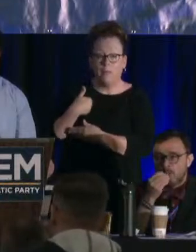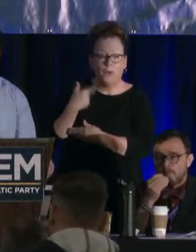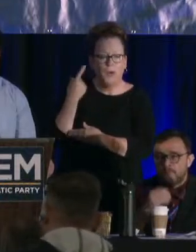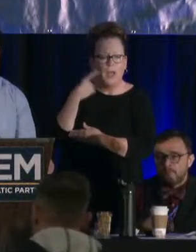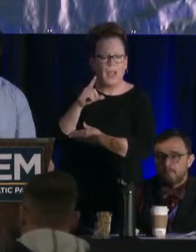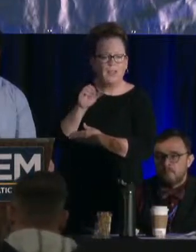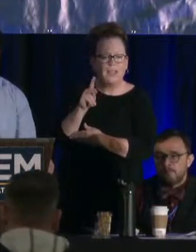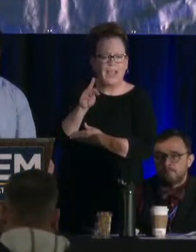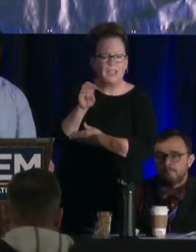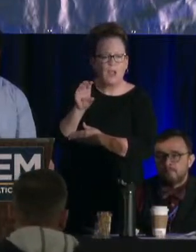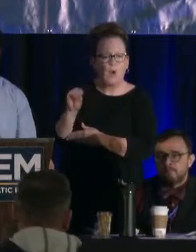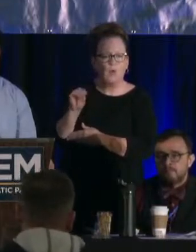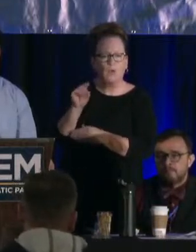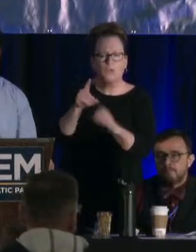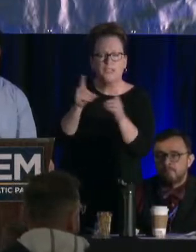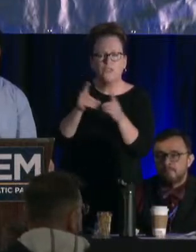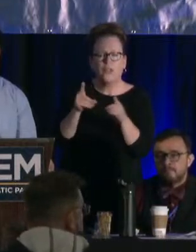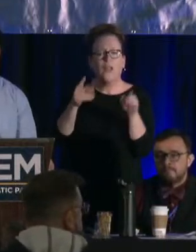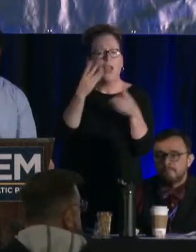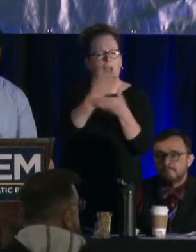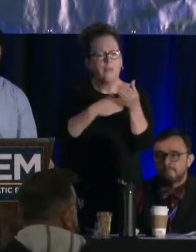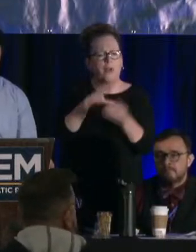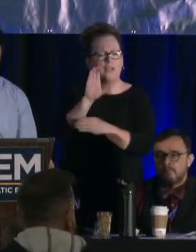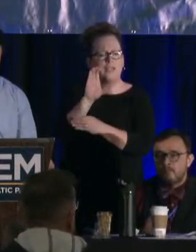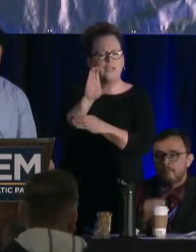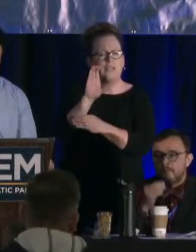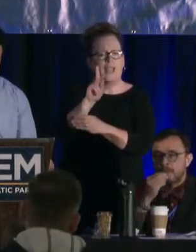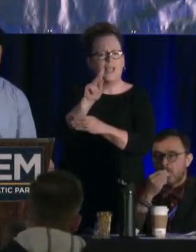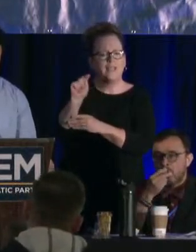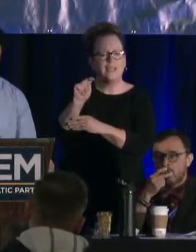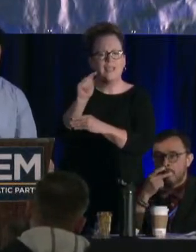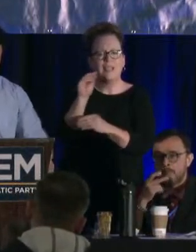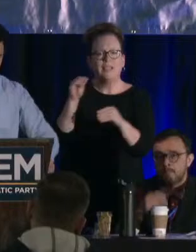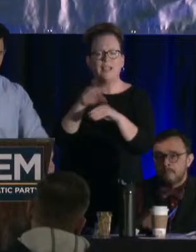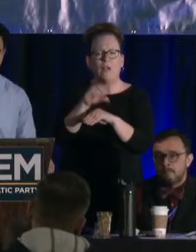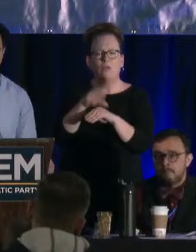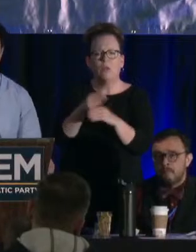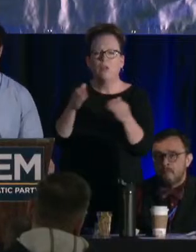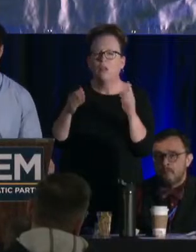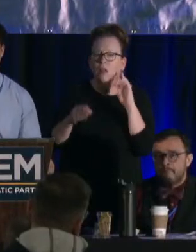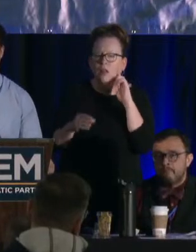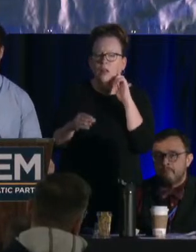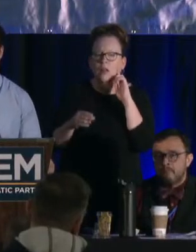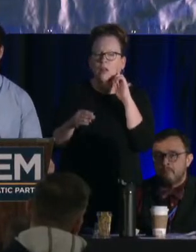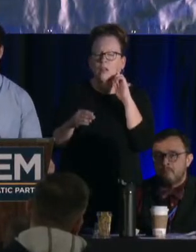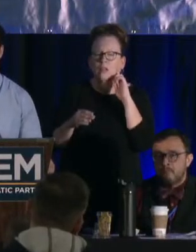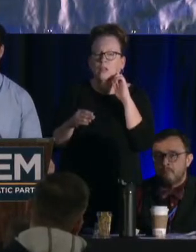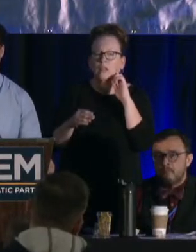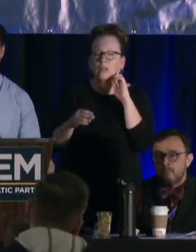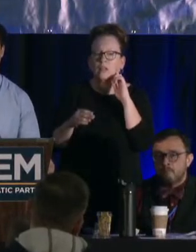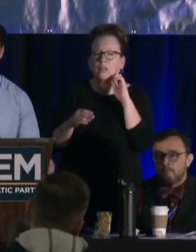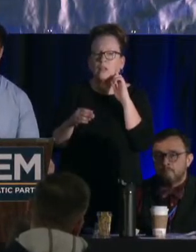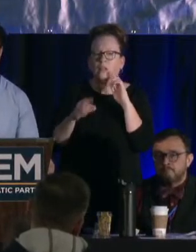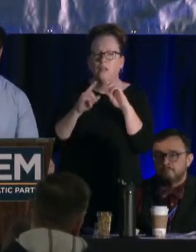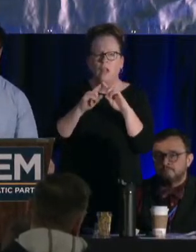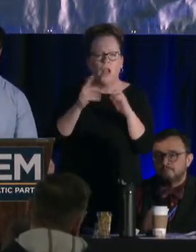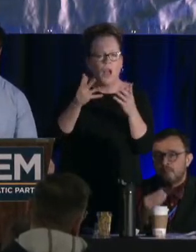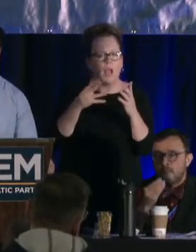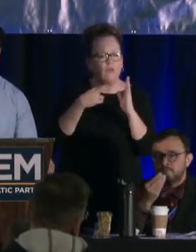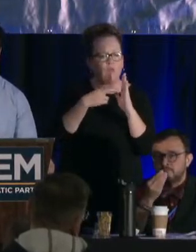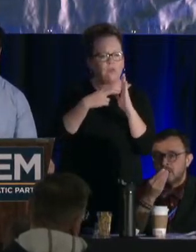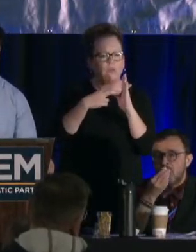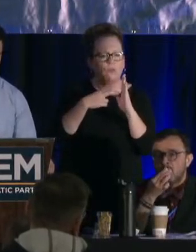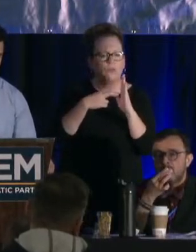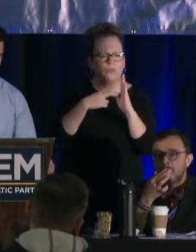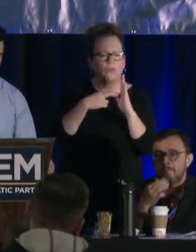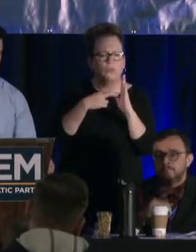District, and part of CTA State Council, and also an elected representative of the NEA Representative Assembly. I